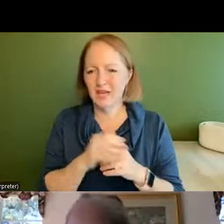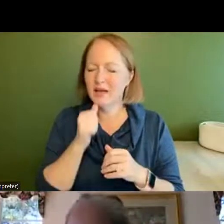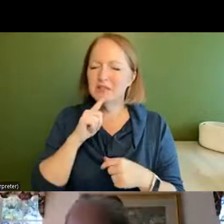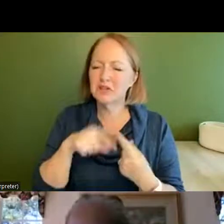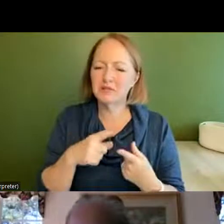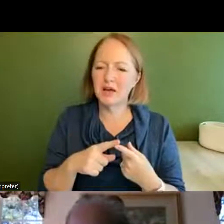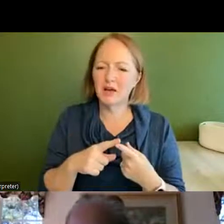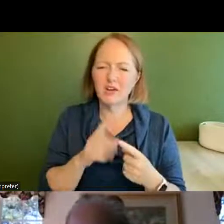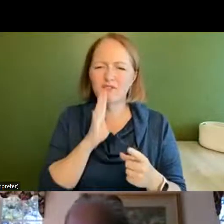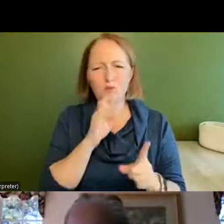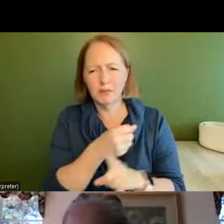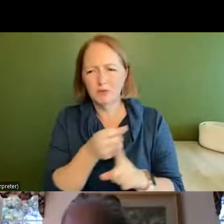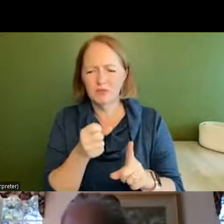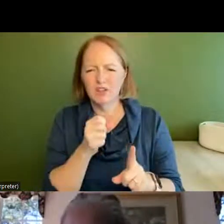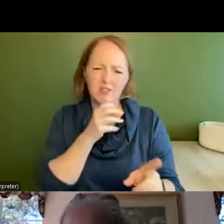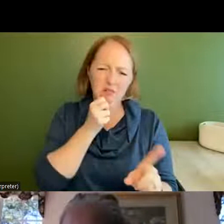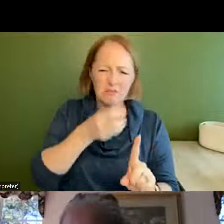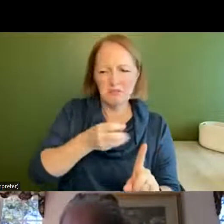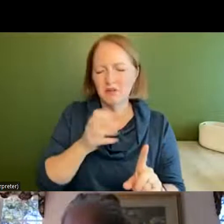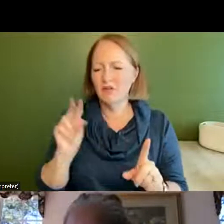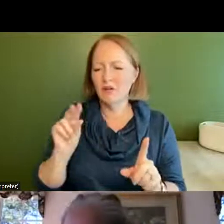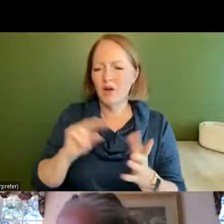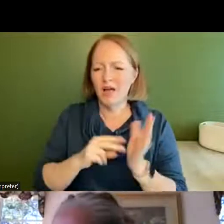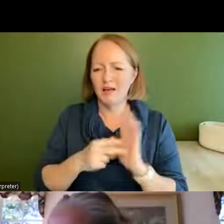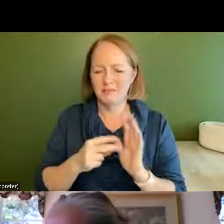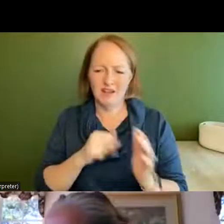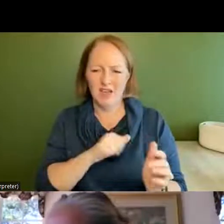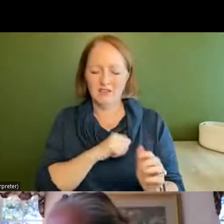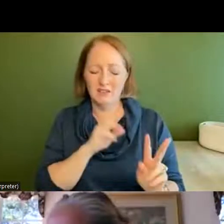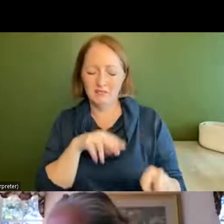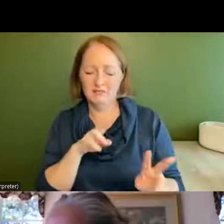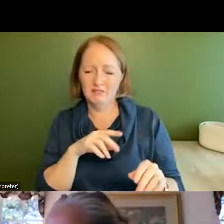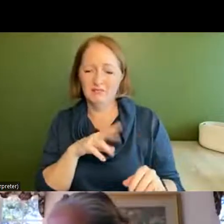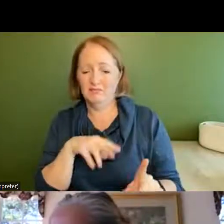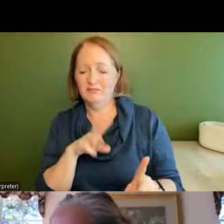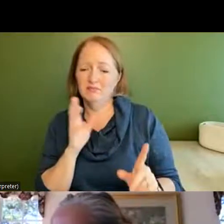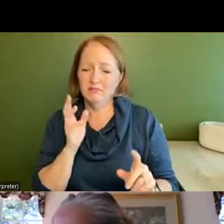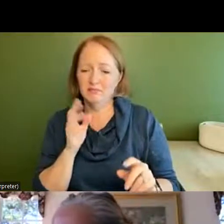like verbally abusive type of situation. I'm talking just about general attitude, pay,